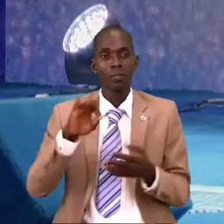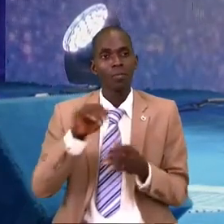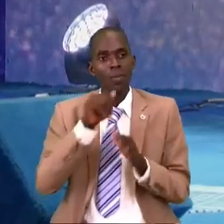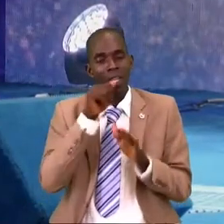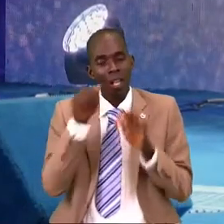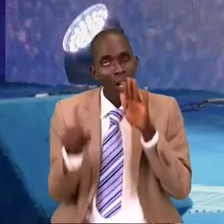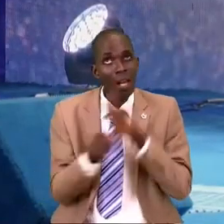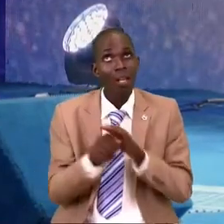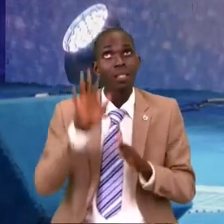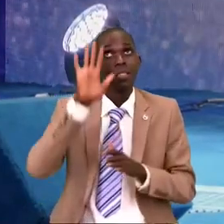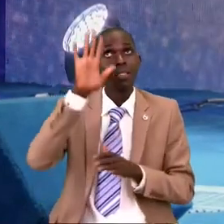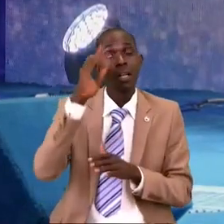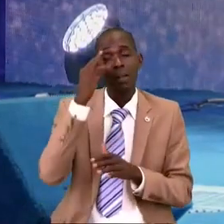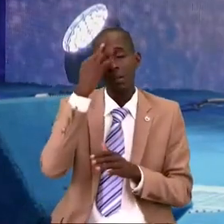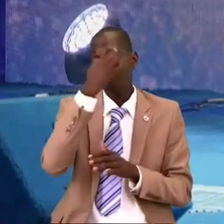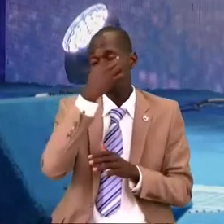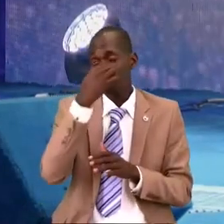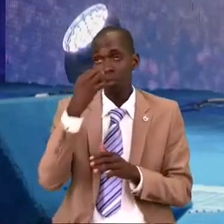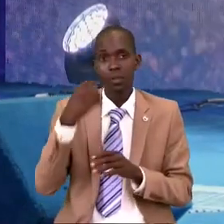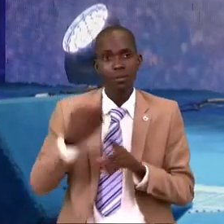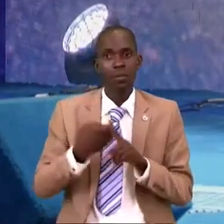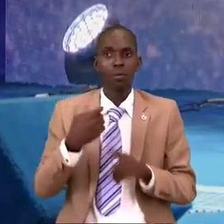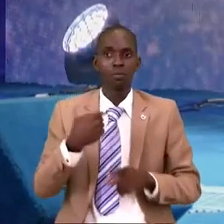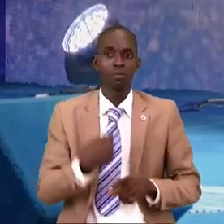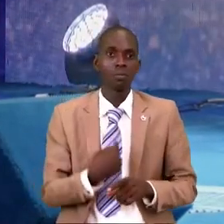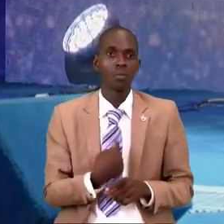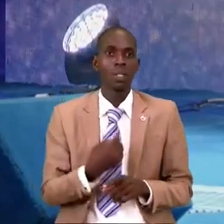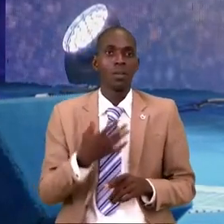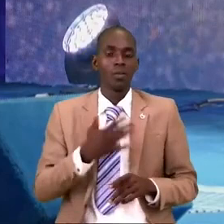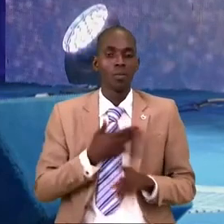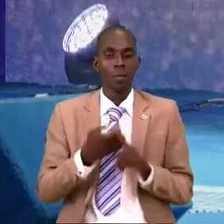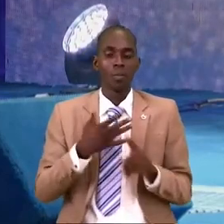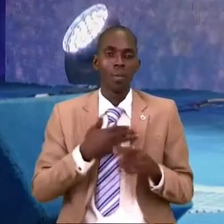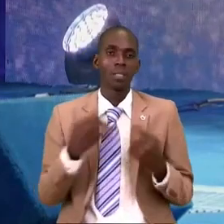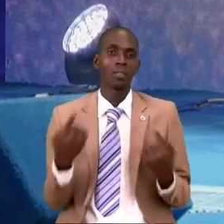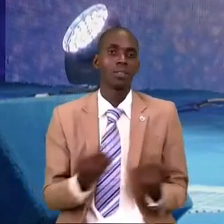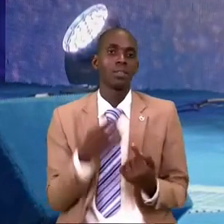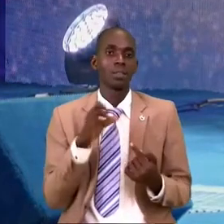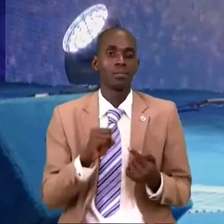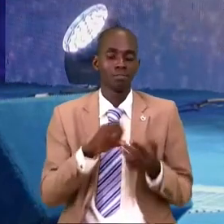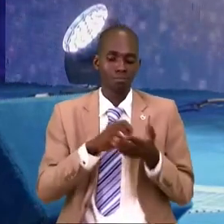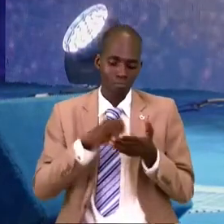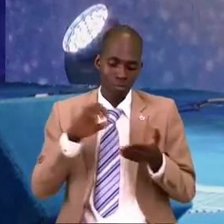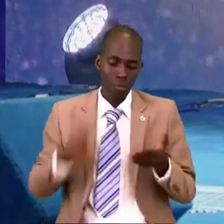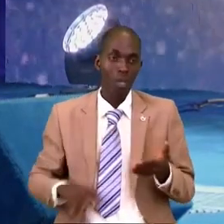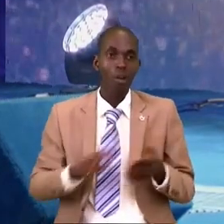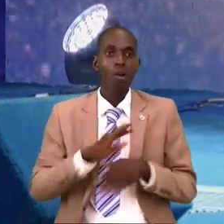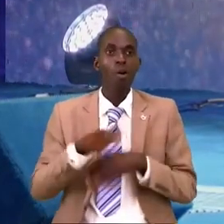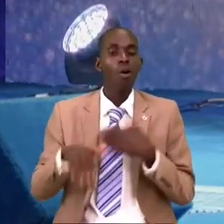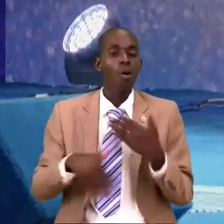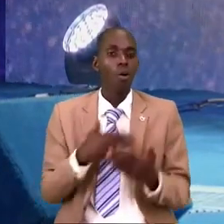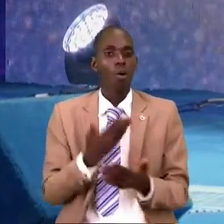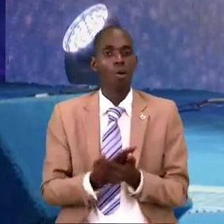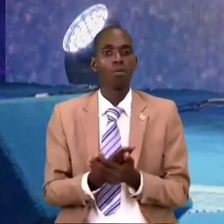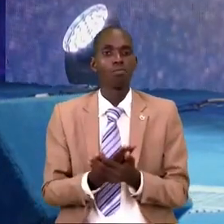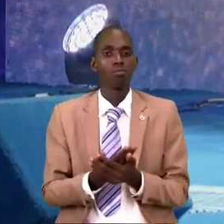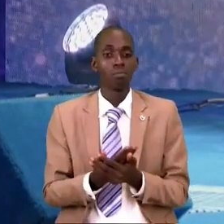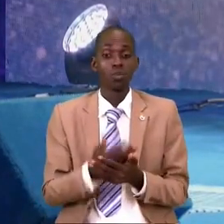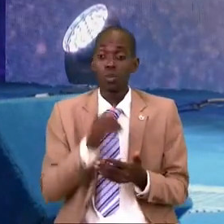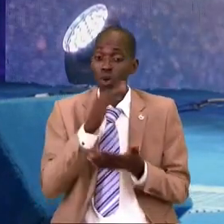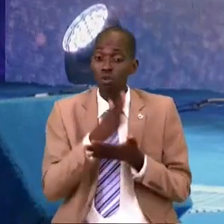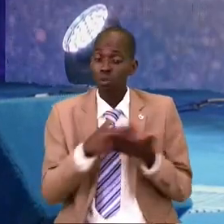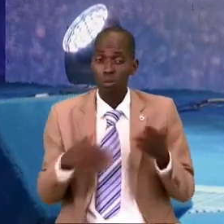all, not some, blot out not only the, you know, this one I don't like, that one I don't like, that one, they are